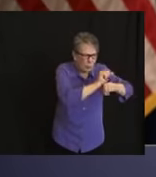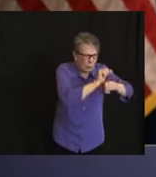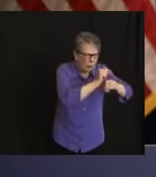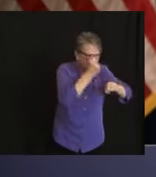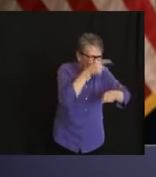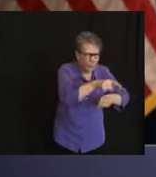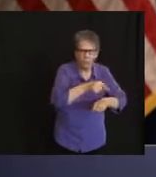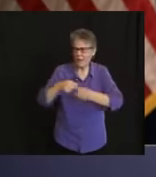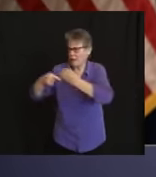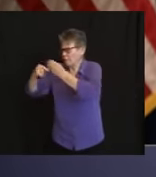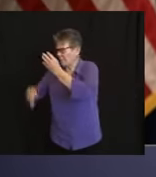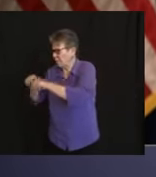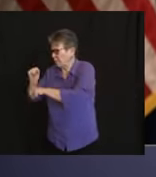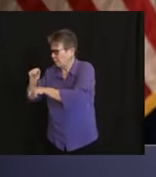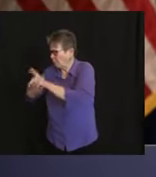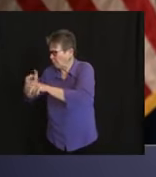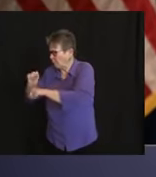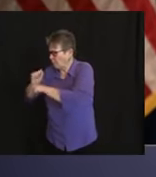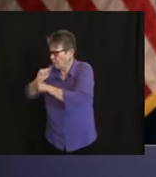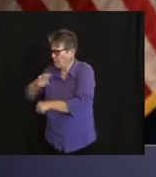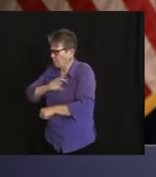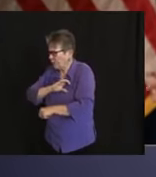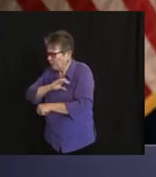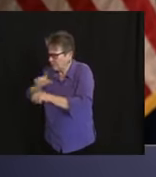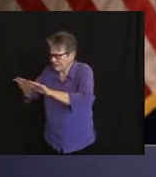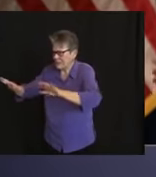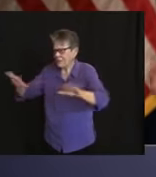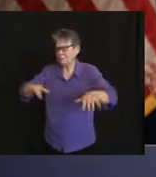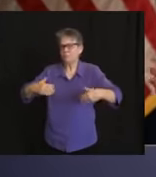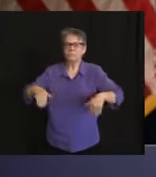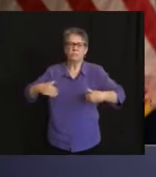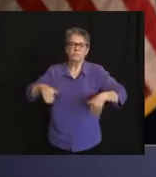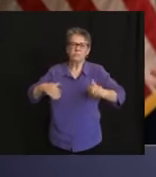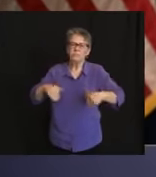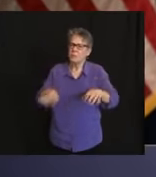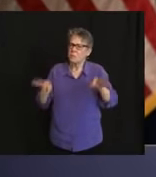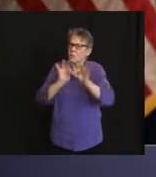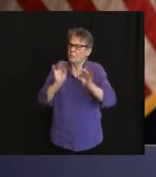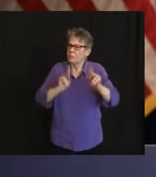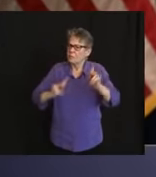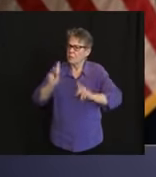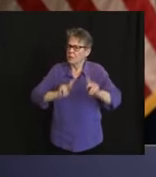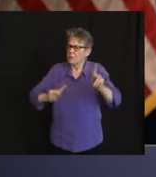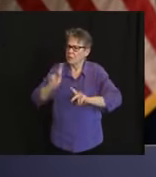something over here, and they find themselves, they've picked up a new side